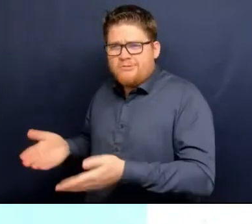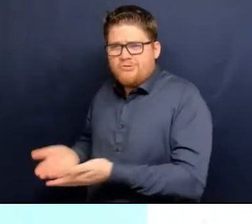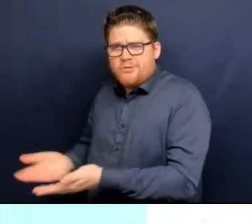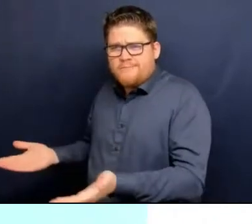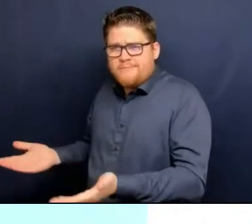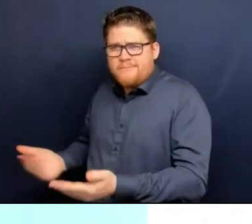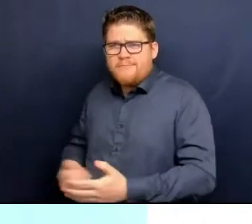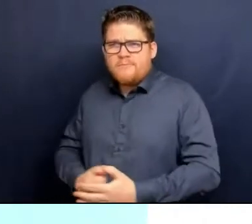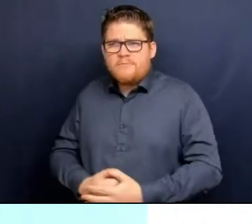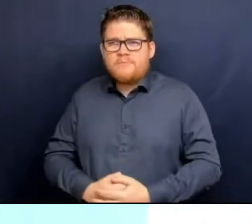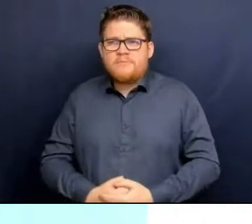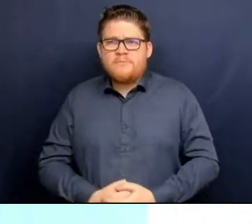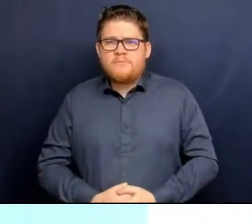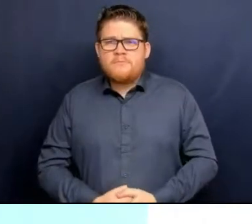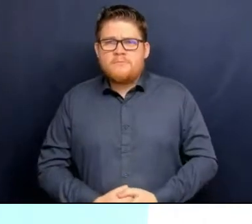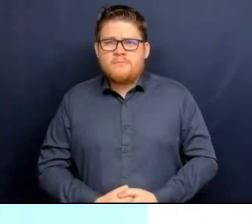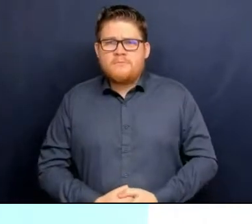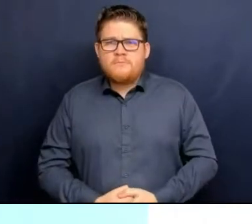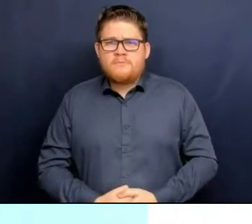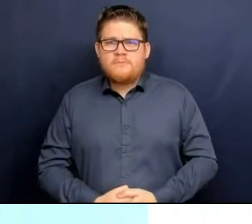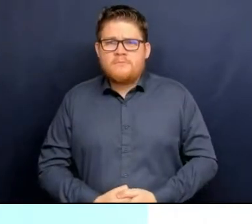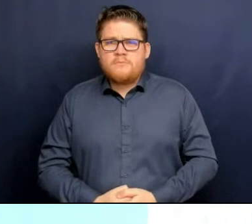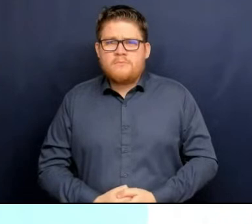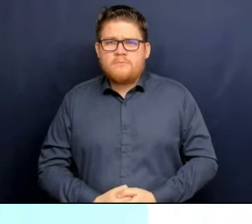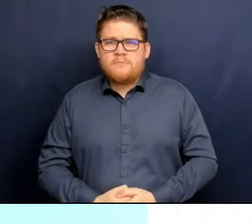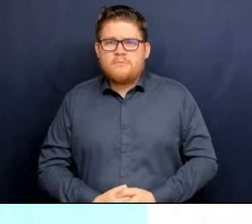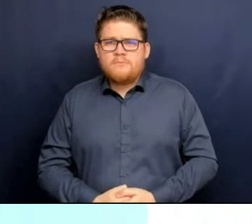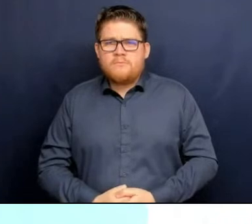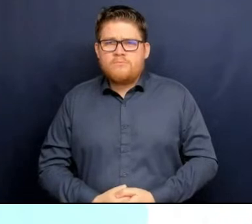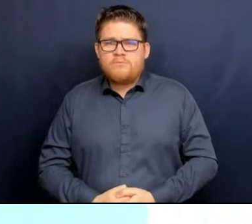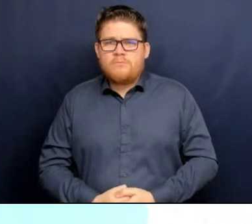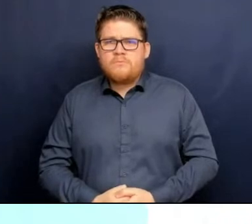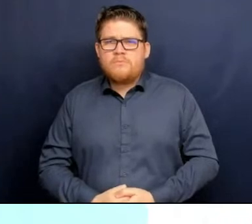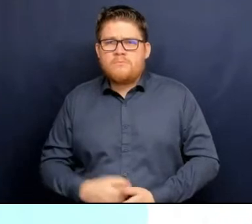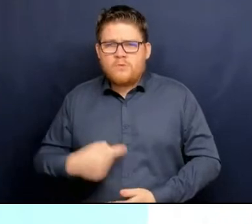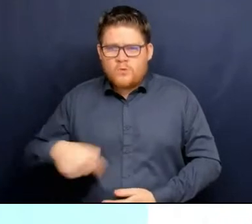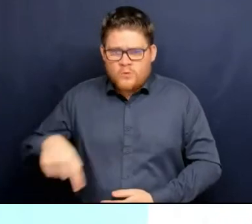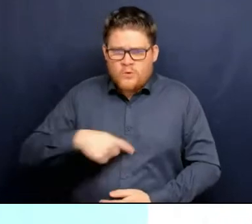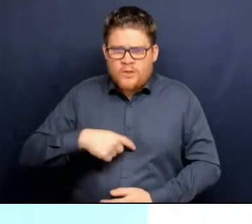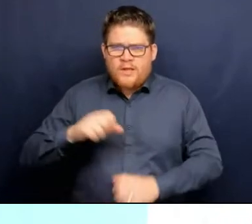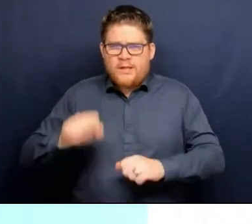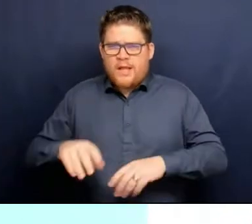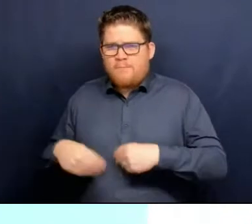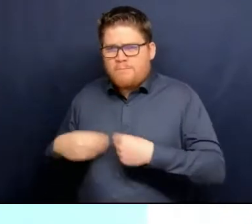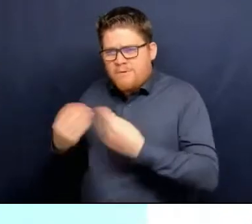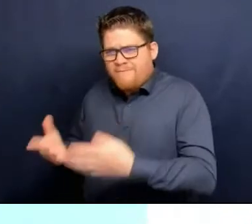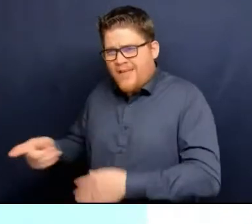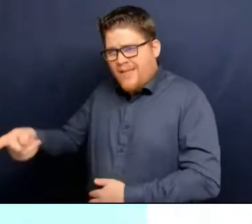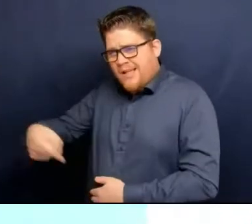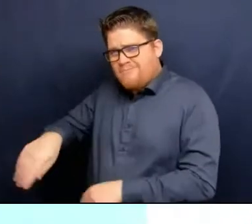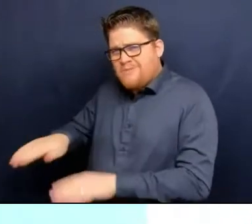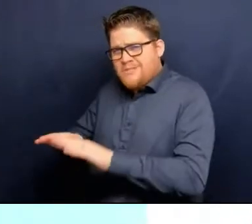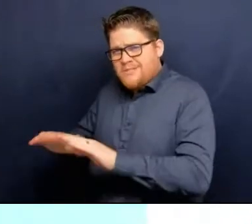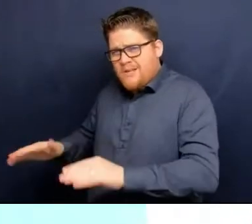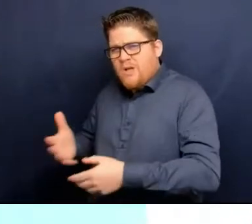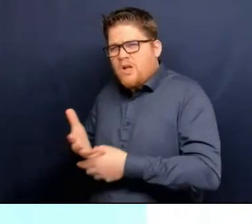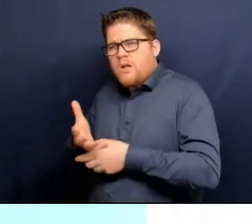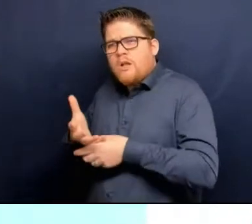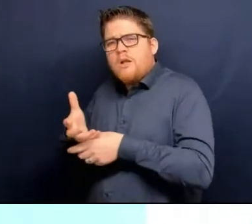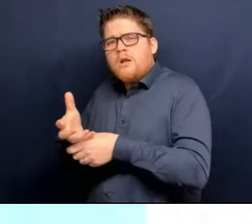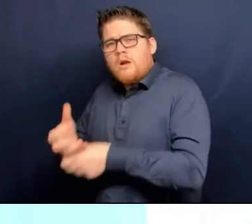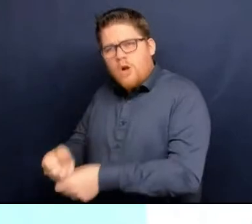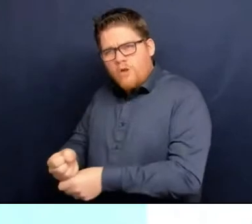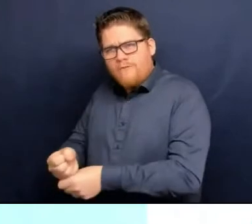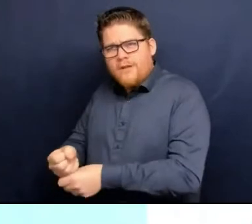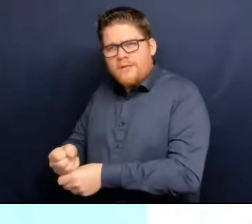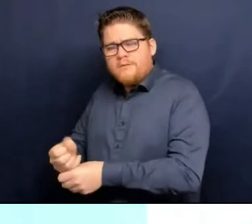We have to give our young people confidence by standing with them and cover them with a blanket that will protect them, show them that